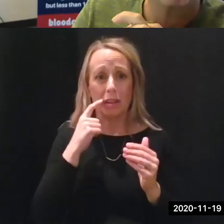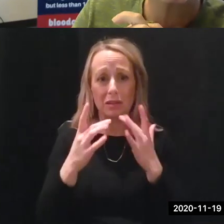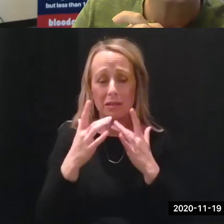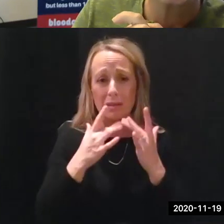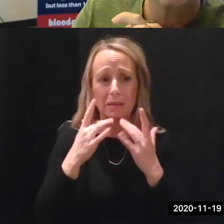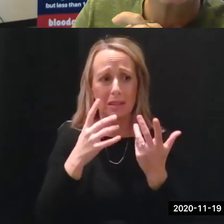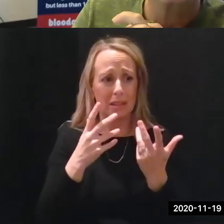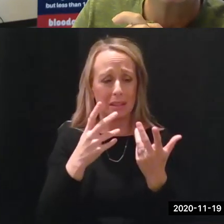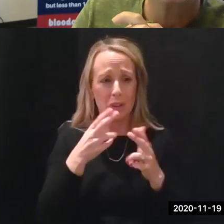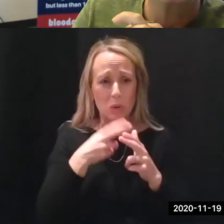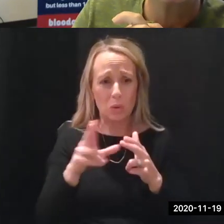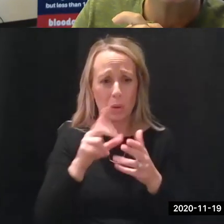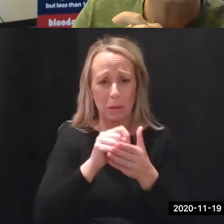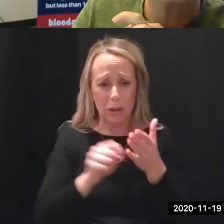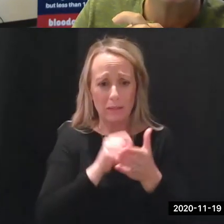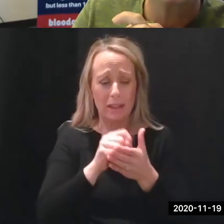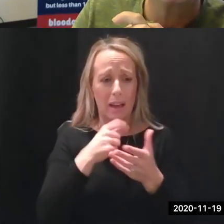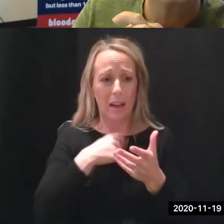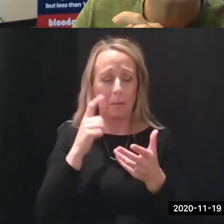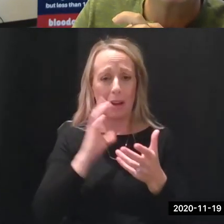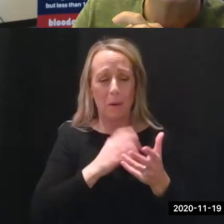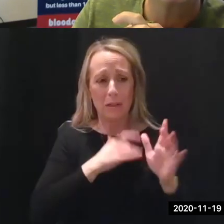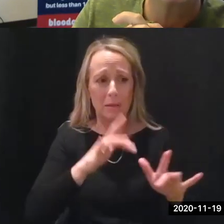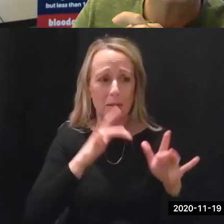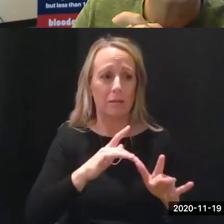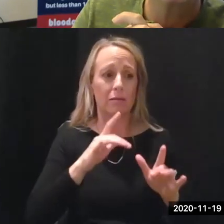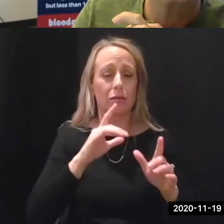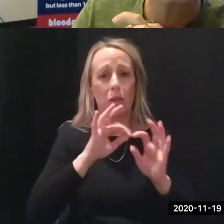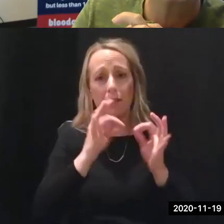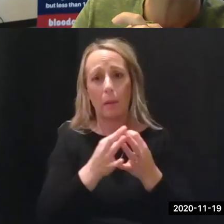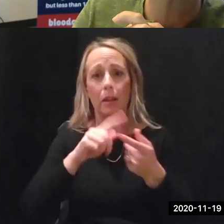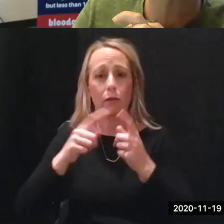and our sympathies go out to their family and friends.